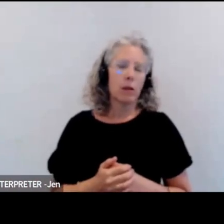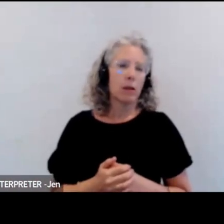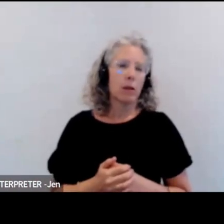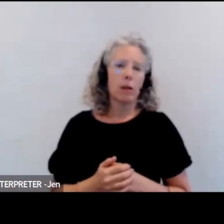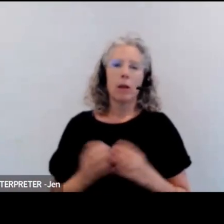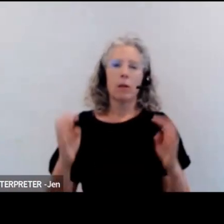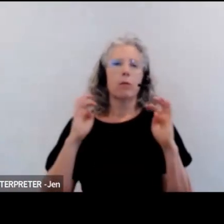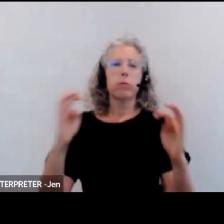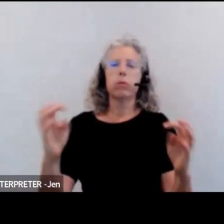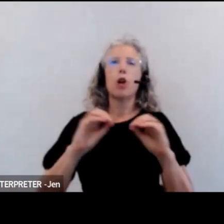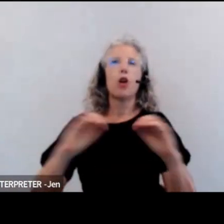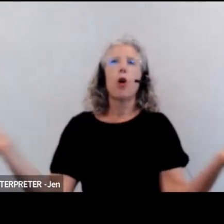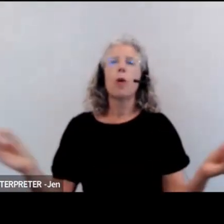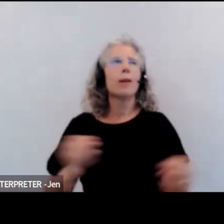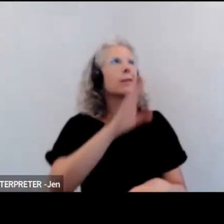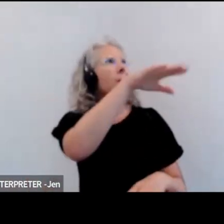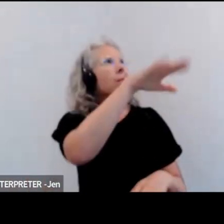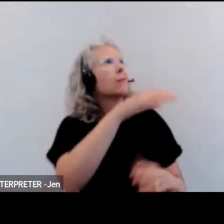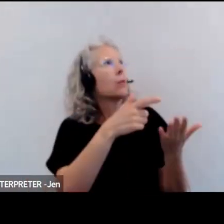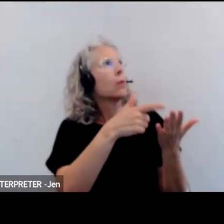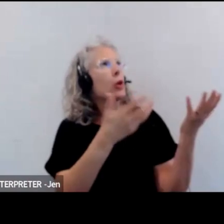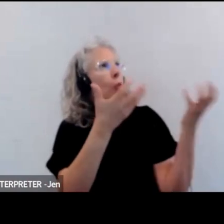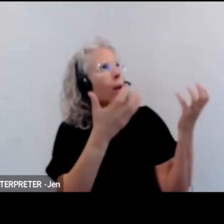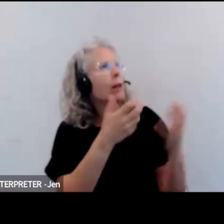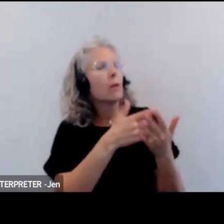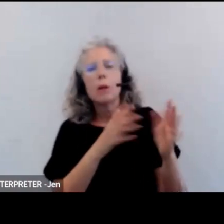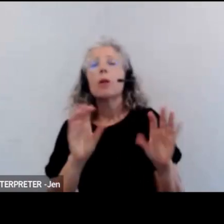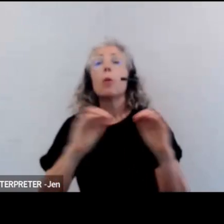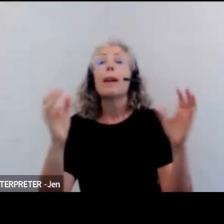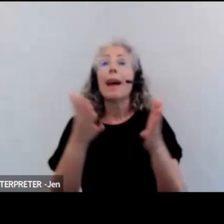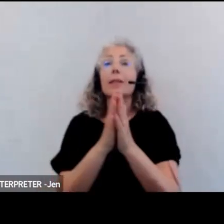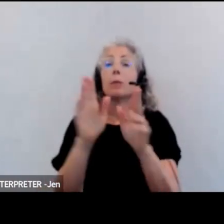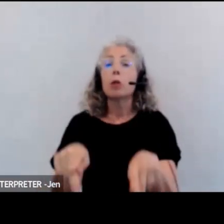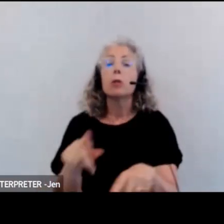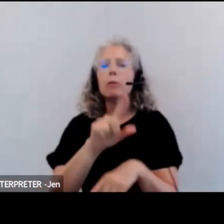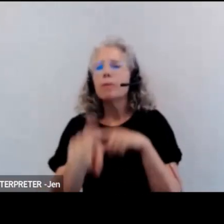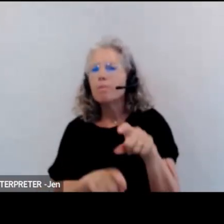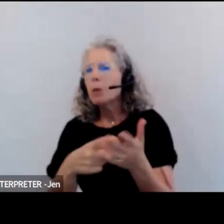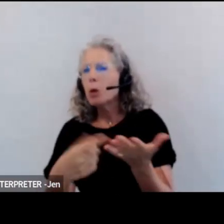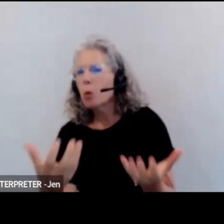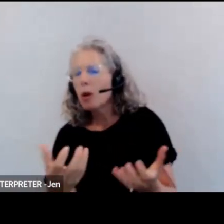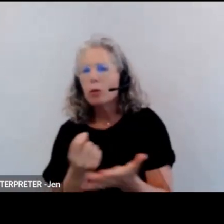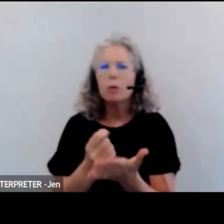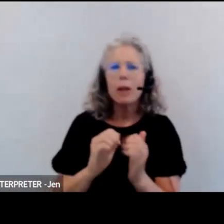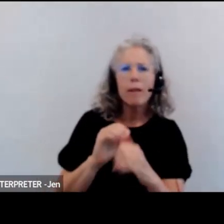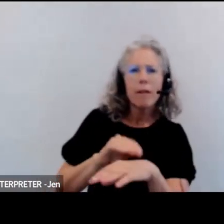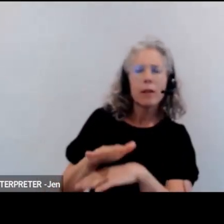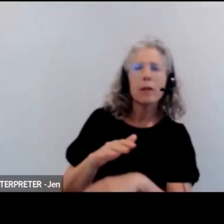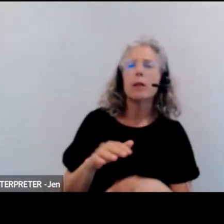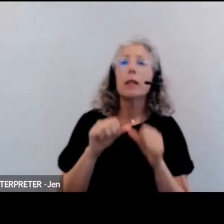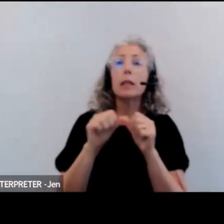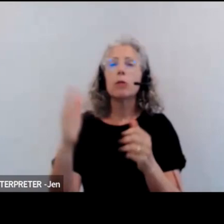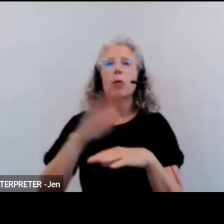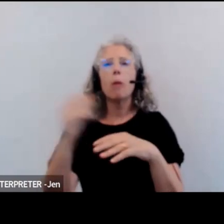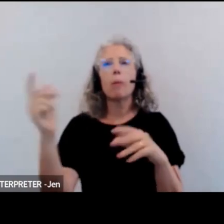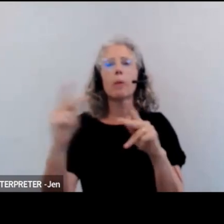anyone ask him what he wanted, what he needed, and how his so-called treatment was affecting him. They continued to call in